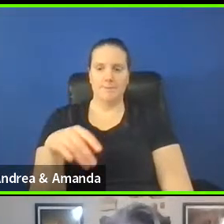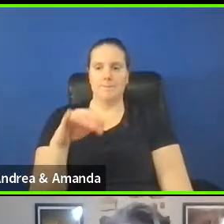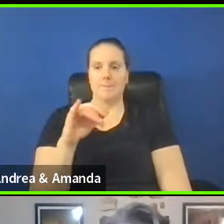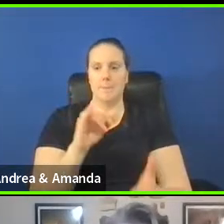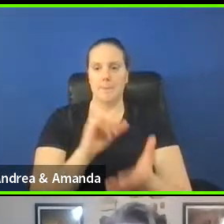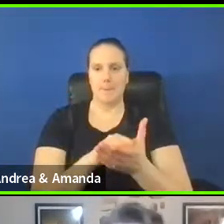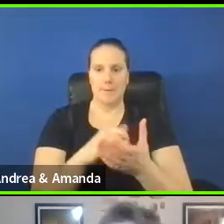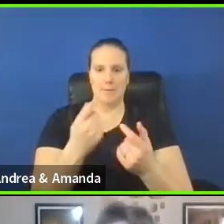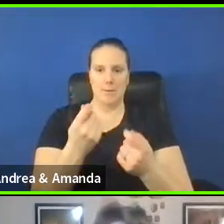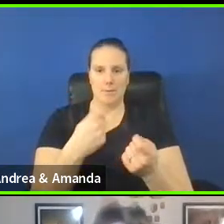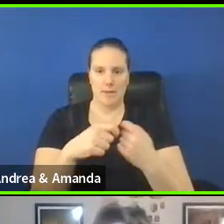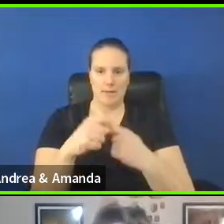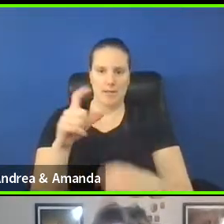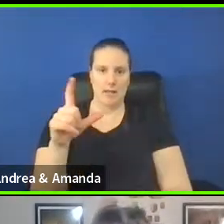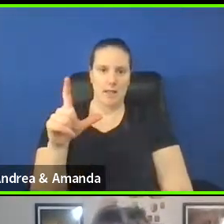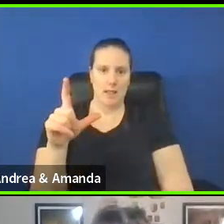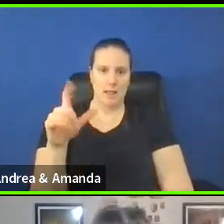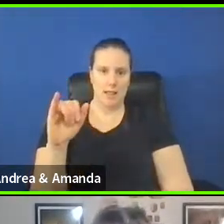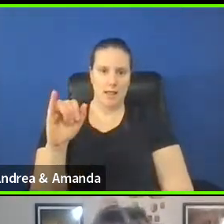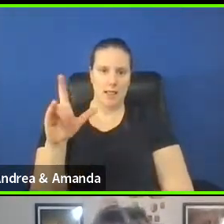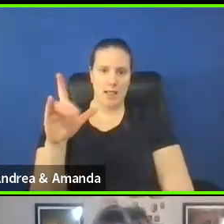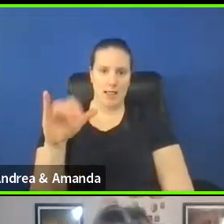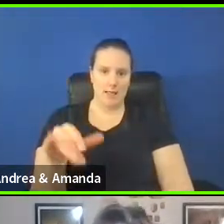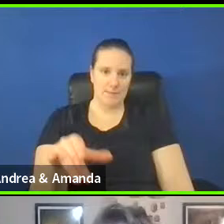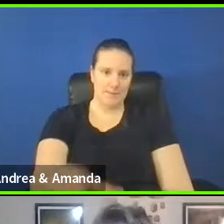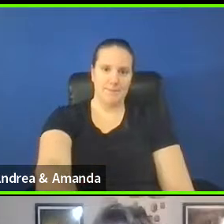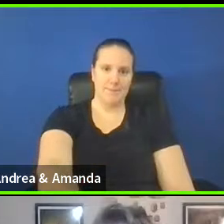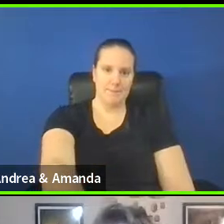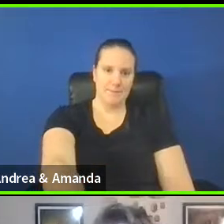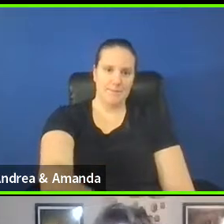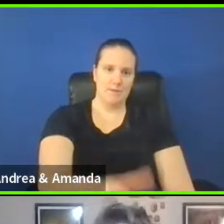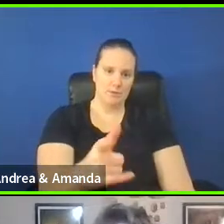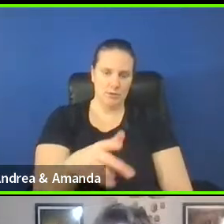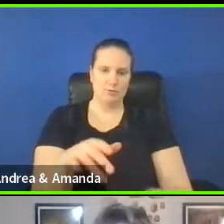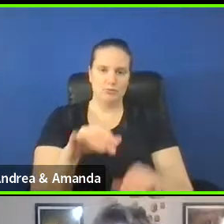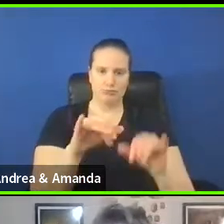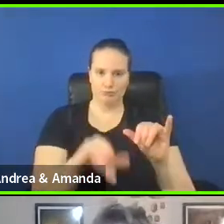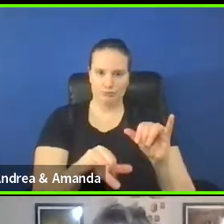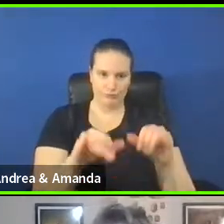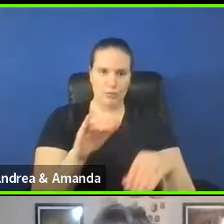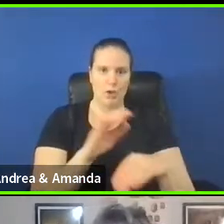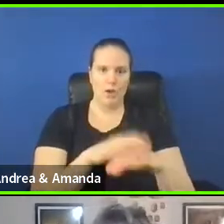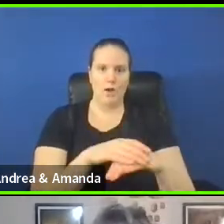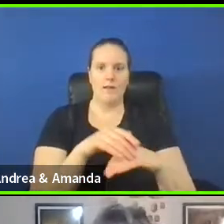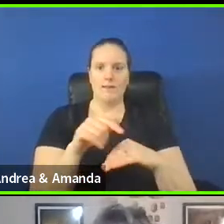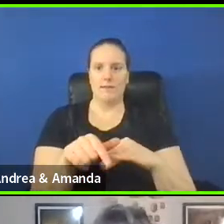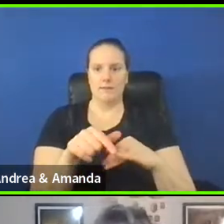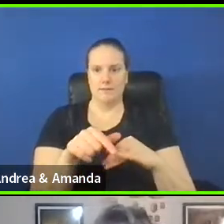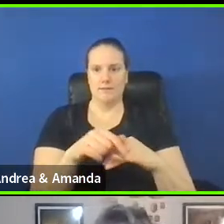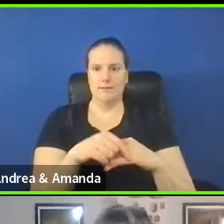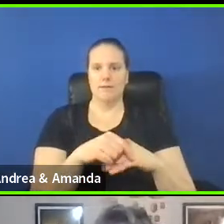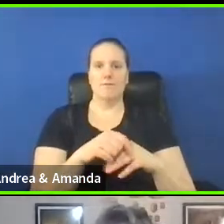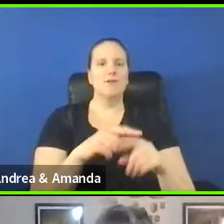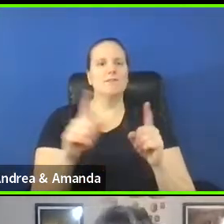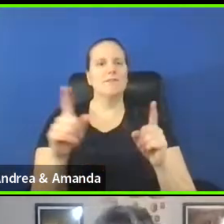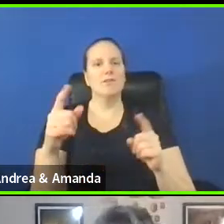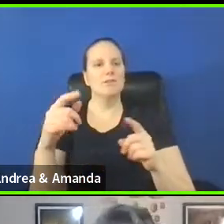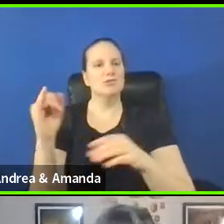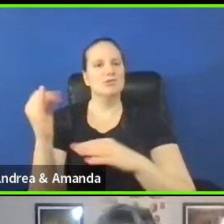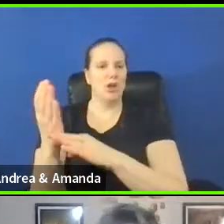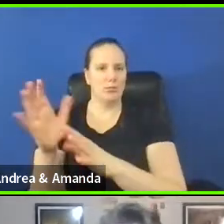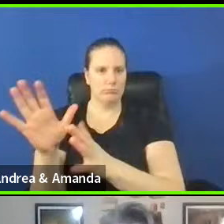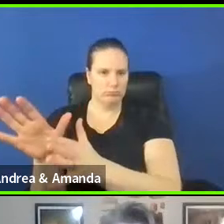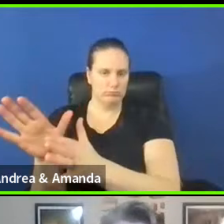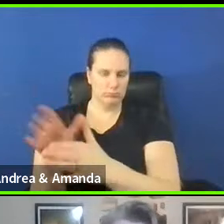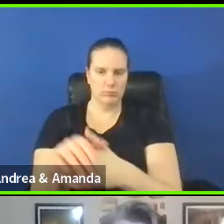am replacing Lilly as she remains on this for a different capacity. So